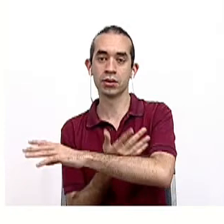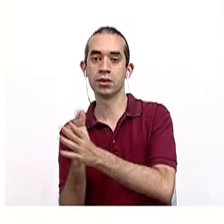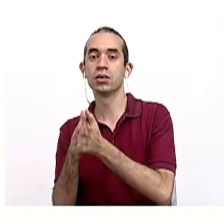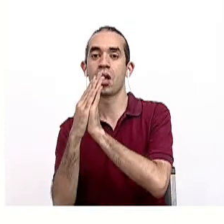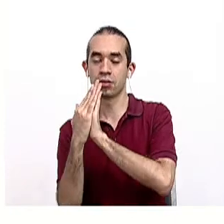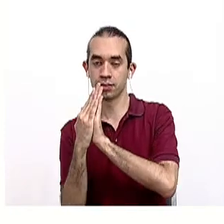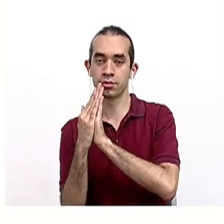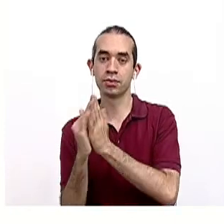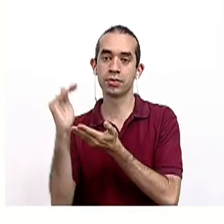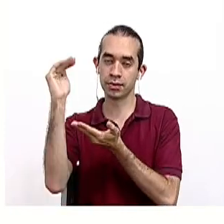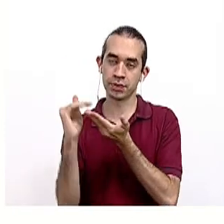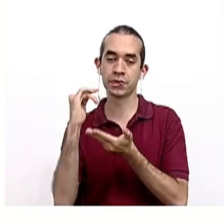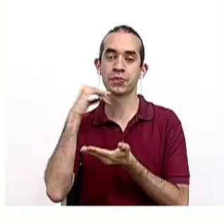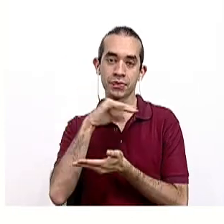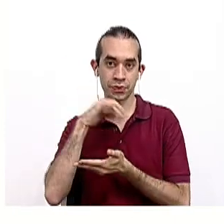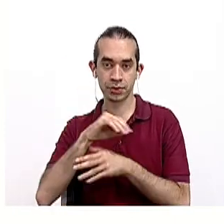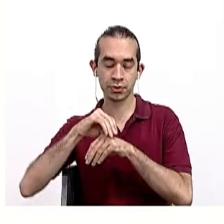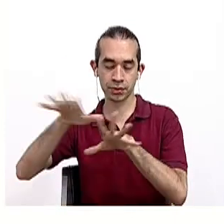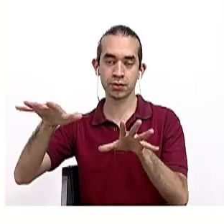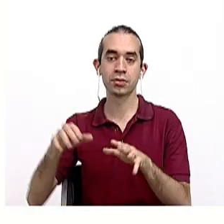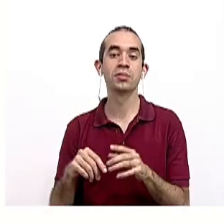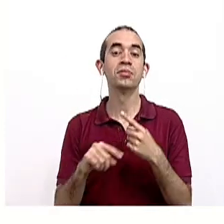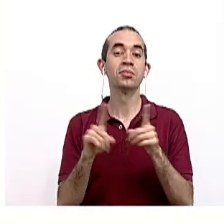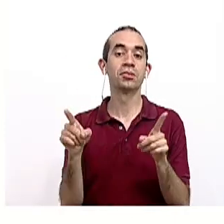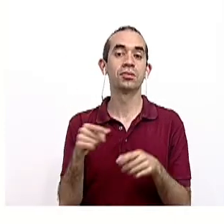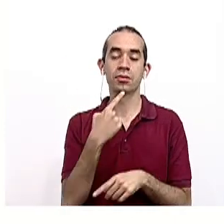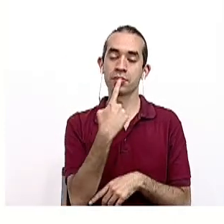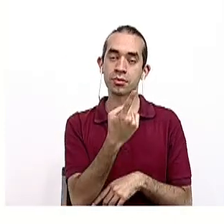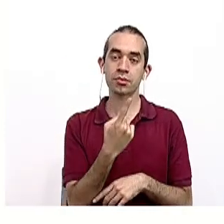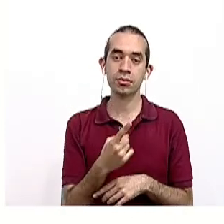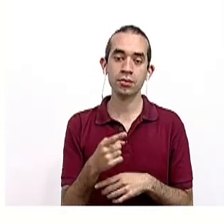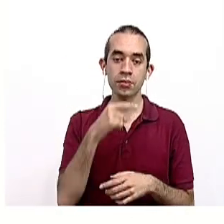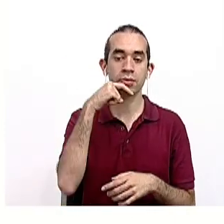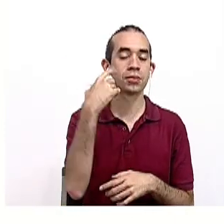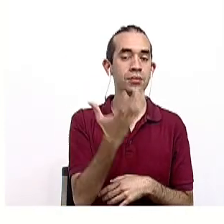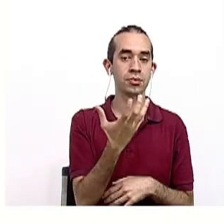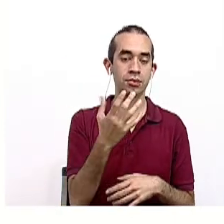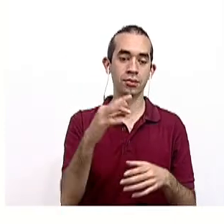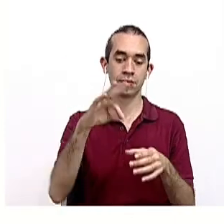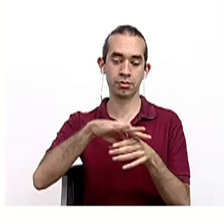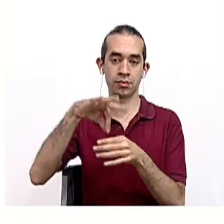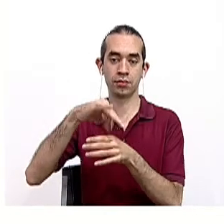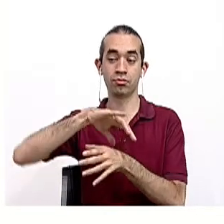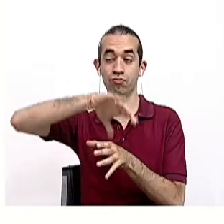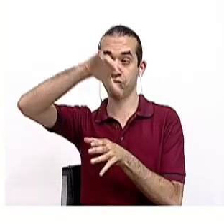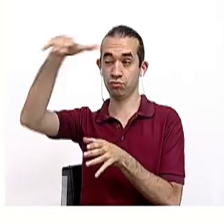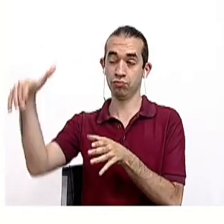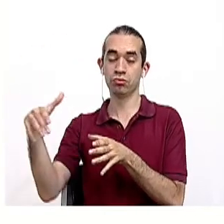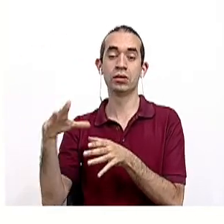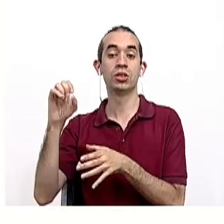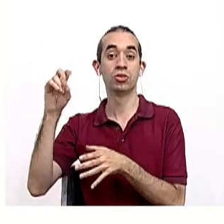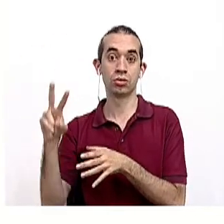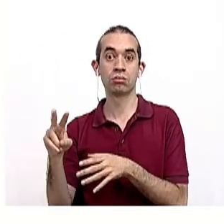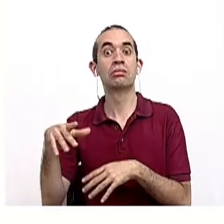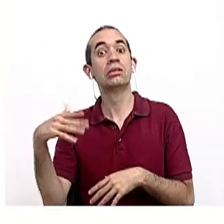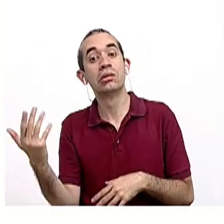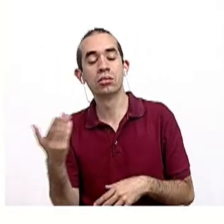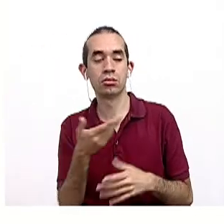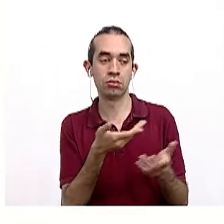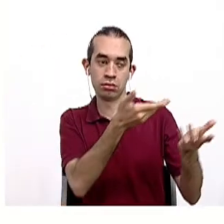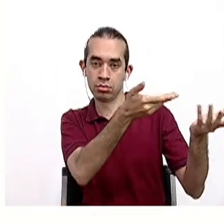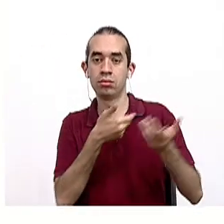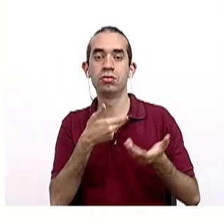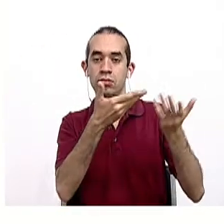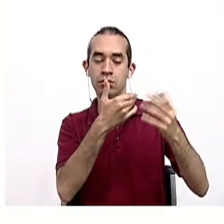are less pollutant. However, she mentions that tomatoes grown in a greenhouse produce more CO2 than the ones grown